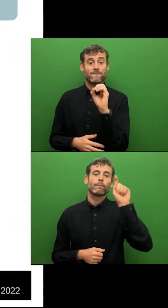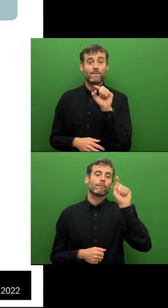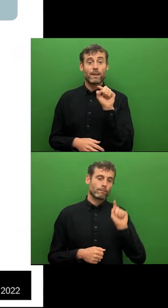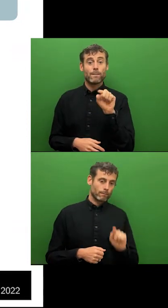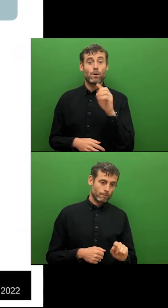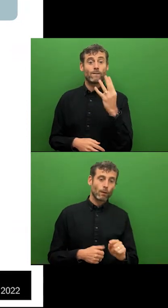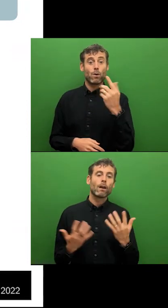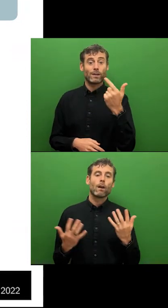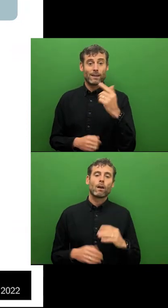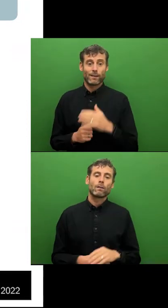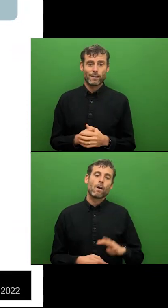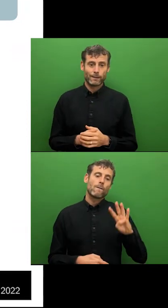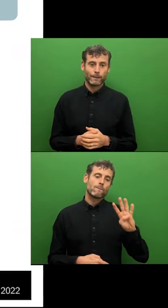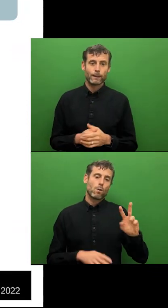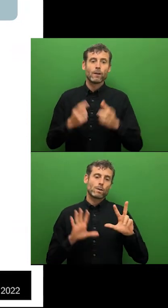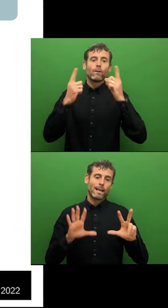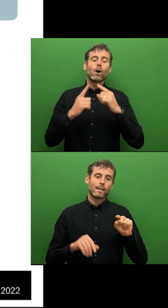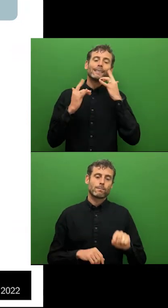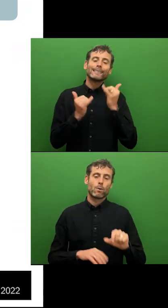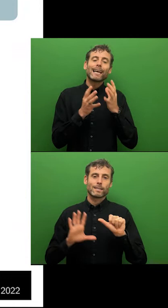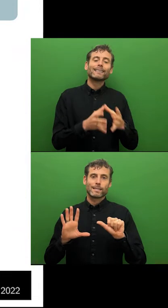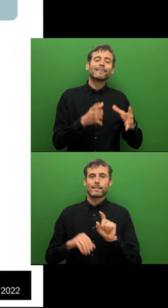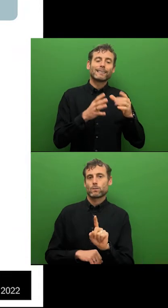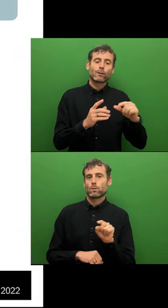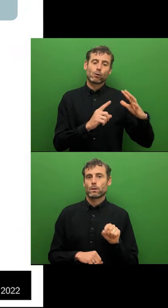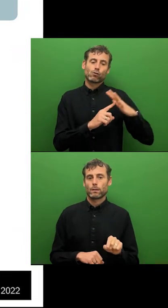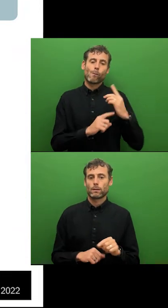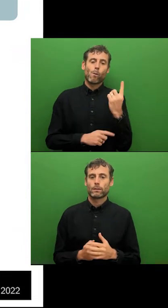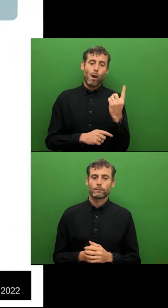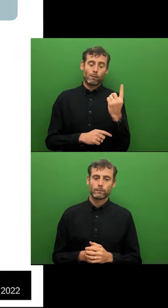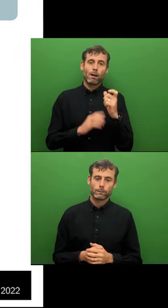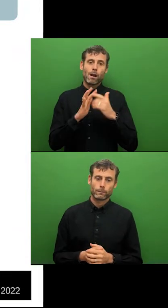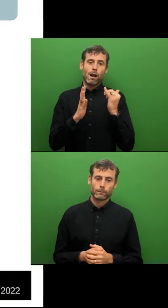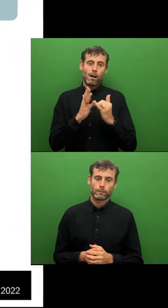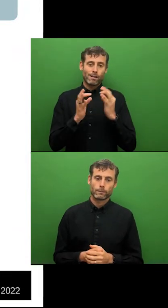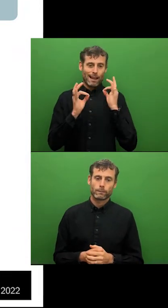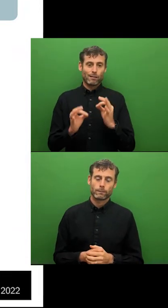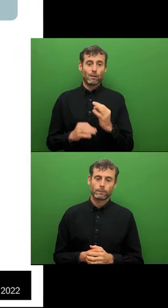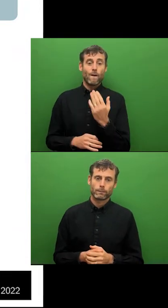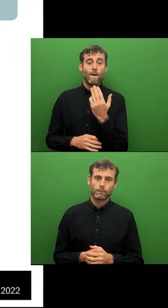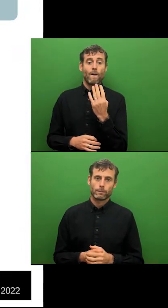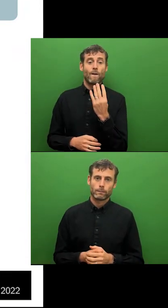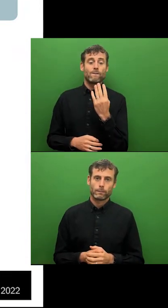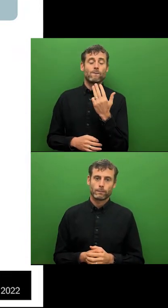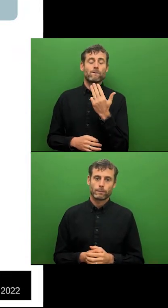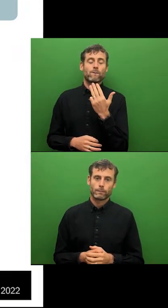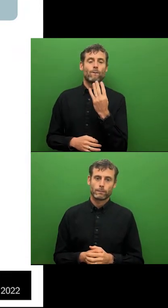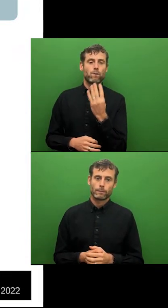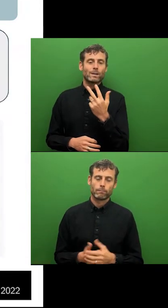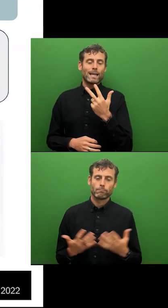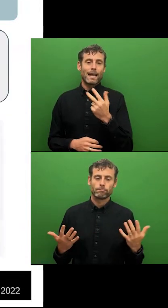50.47. For our baseline method on the test set, the top 1 class accuracy with class balancing is